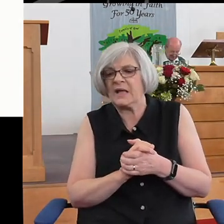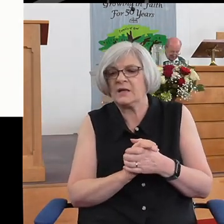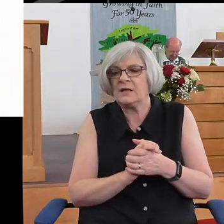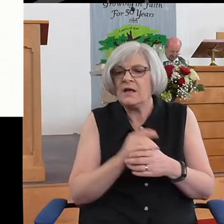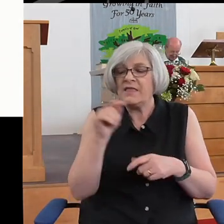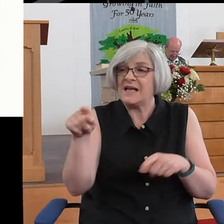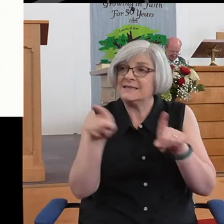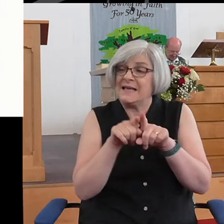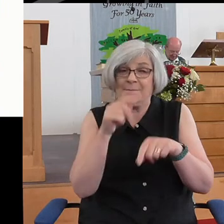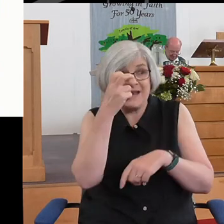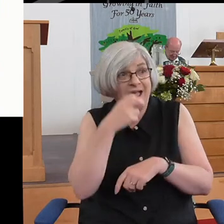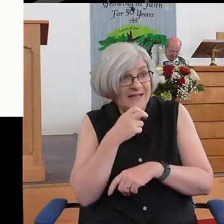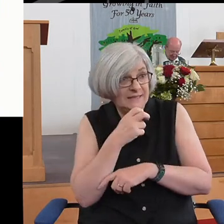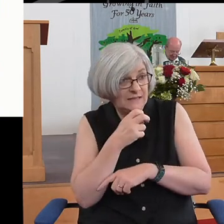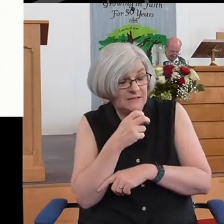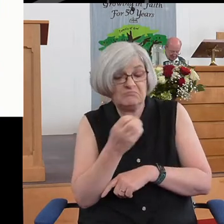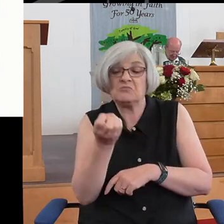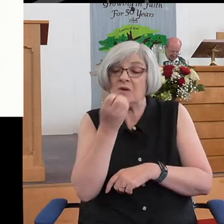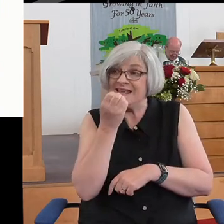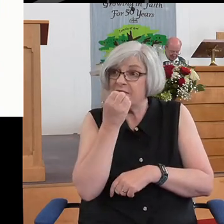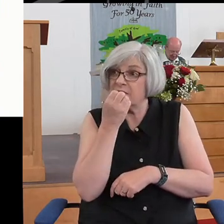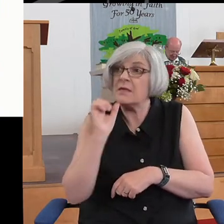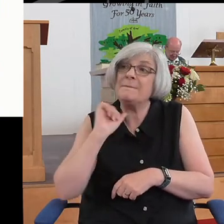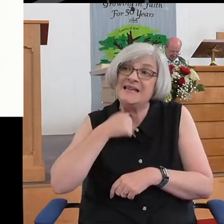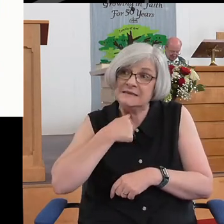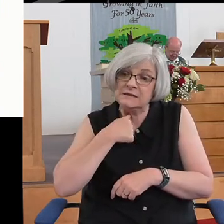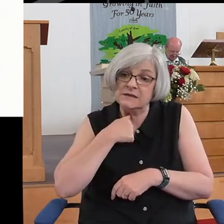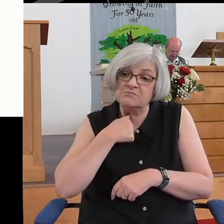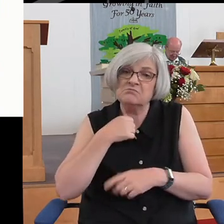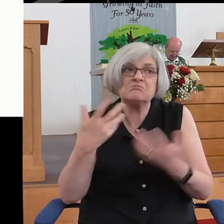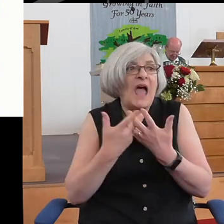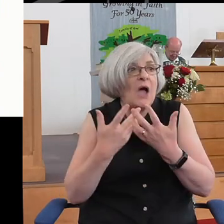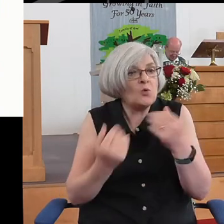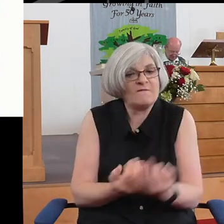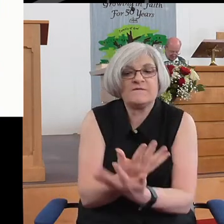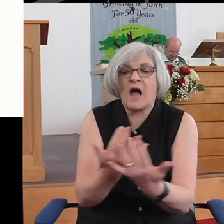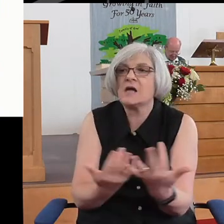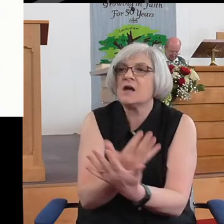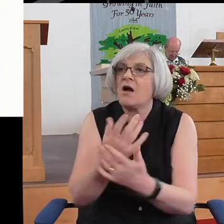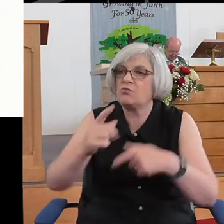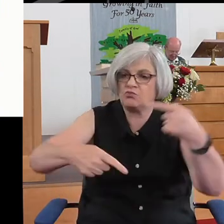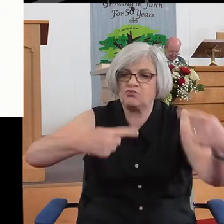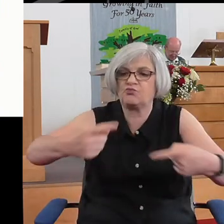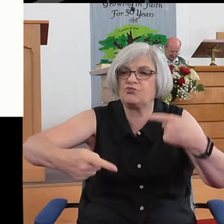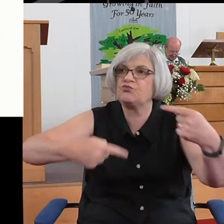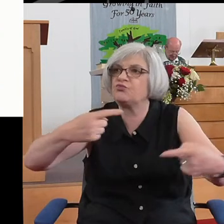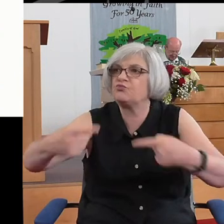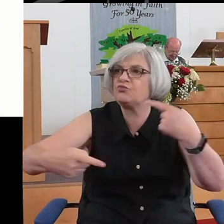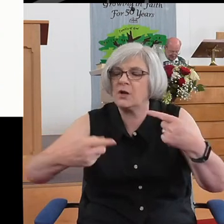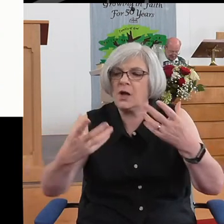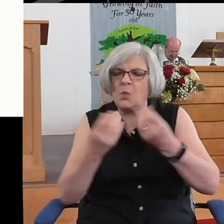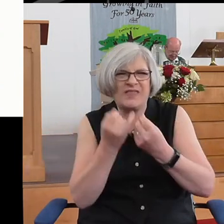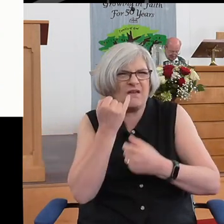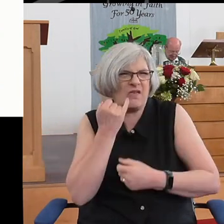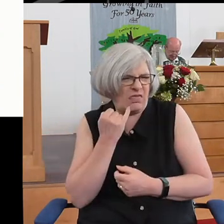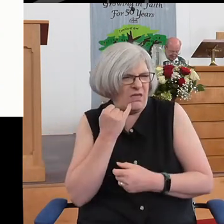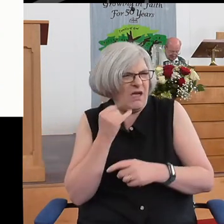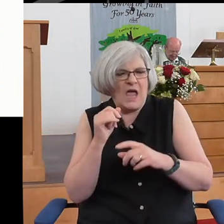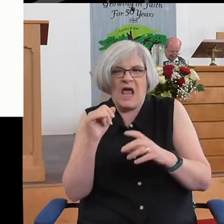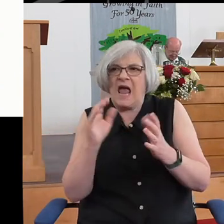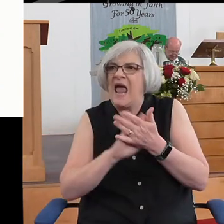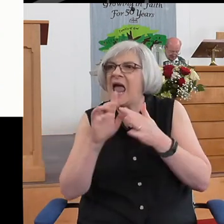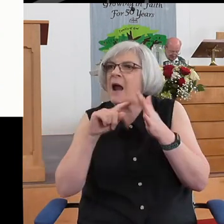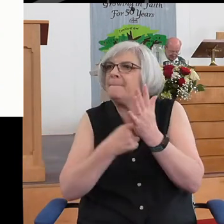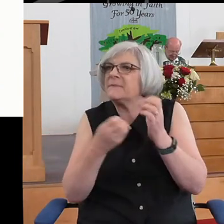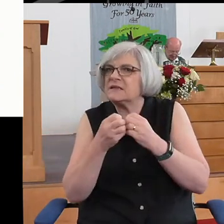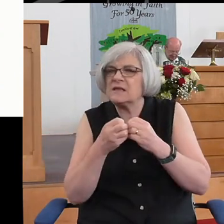That same night they are to eat the meat roasted over the fire, along with bitter herbs and bread made